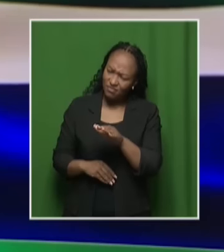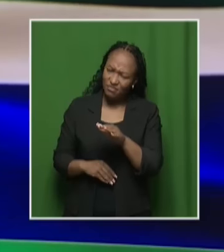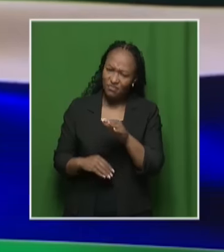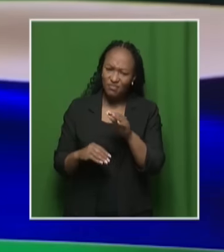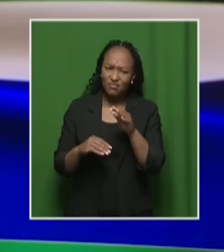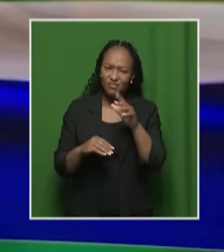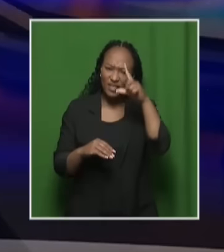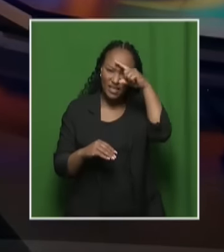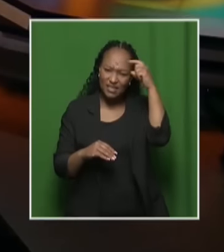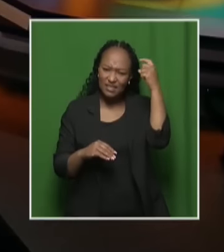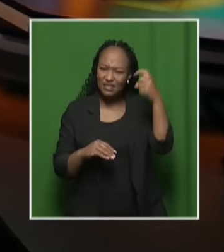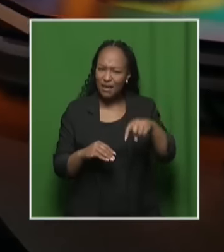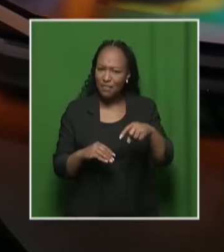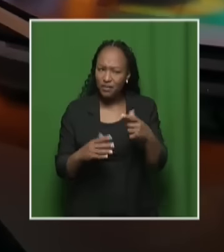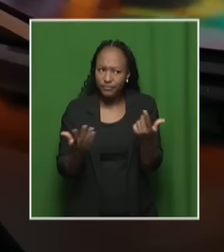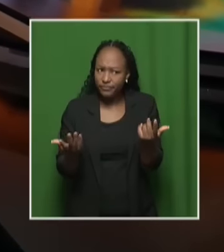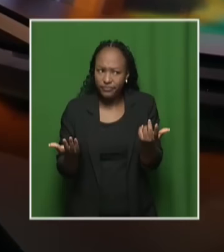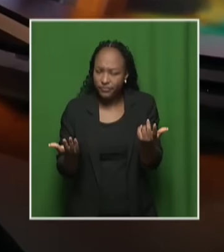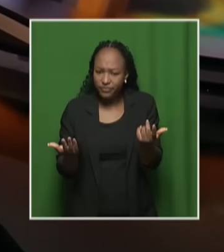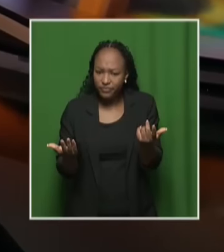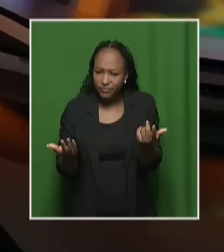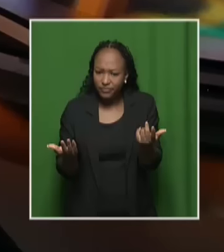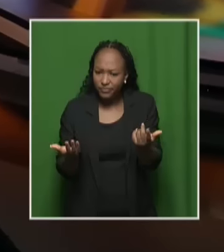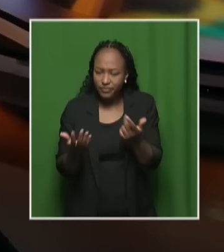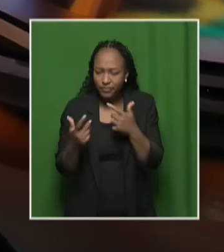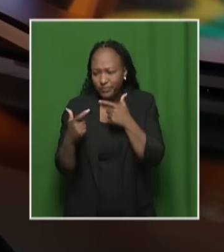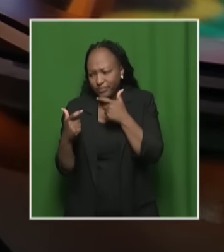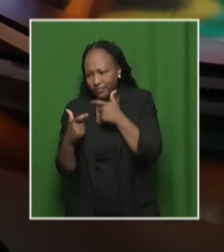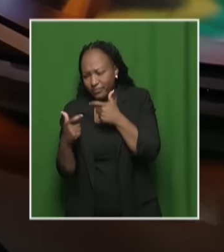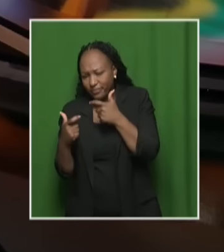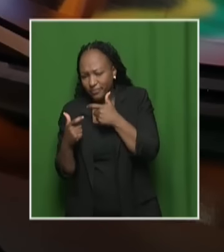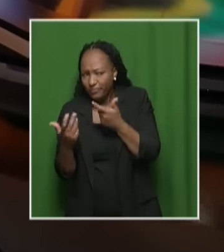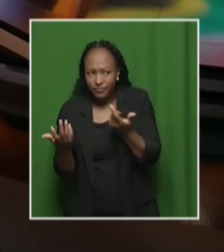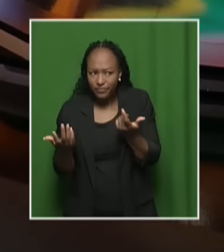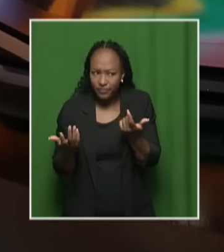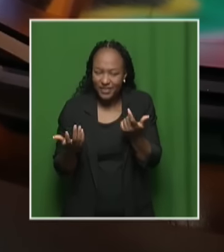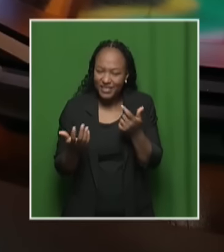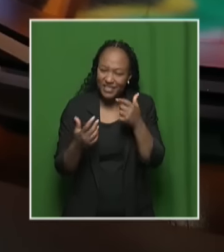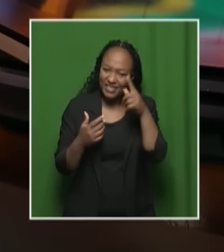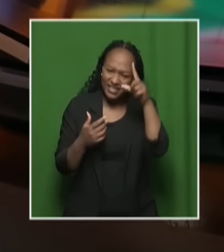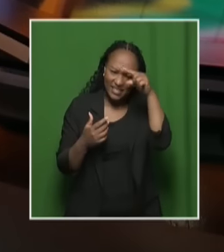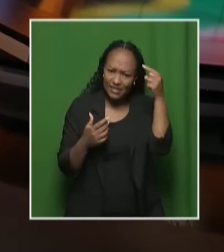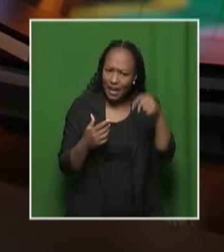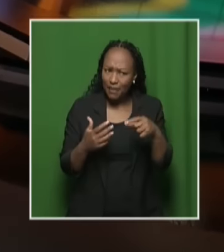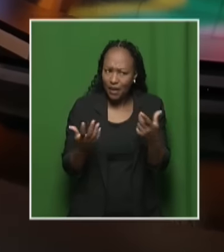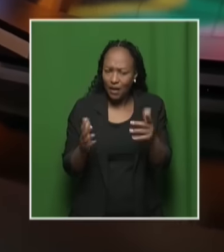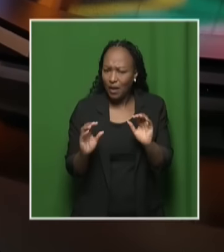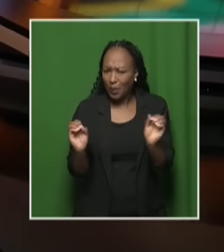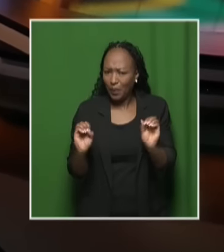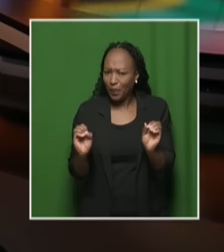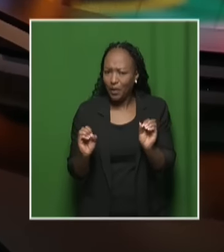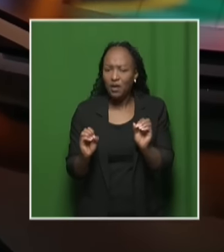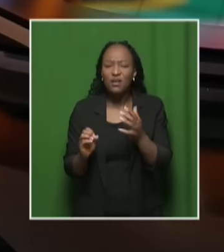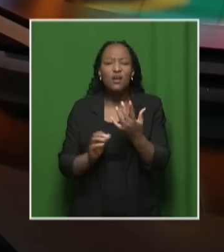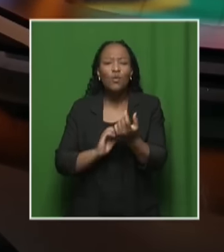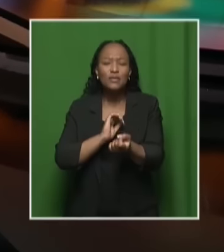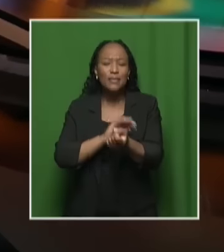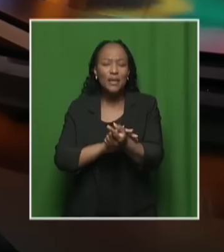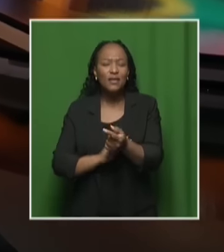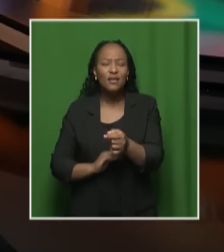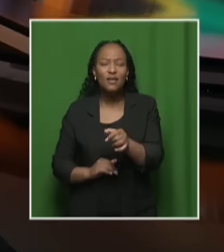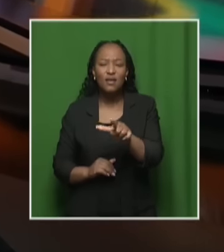summer has decided to just elude us this year. What's happening, Letlogonolo?